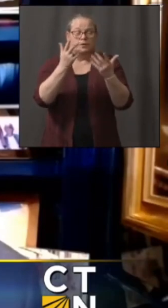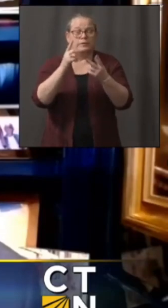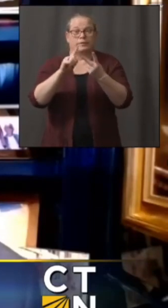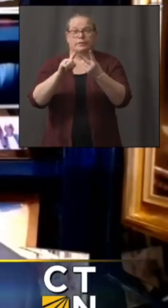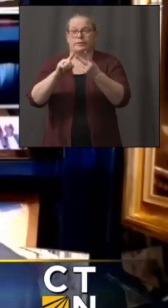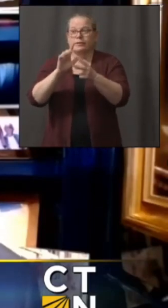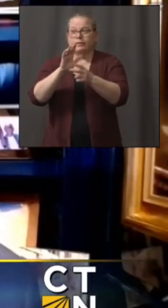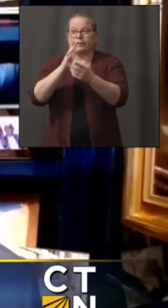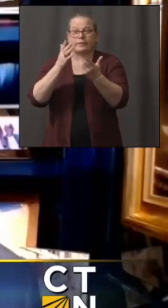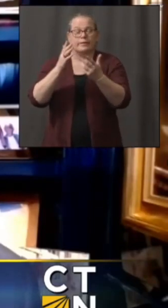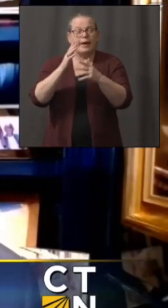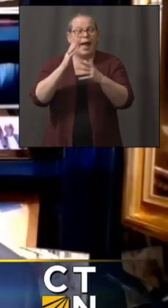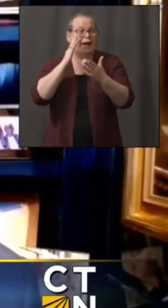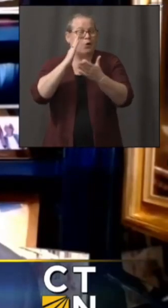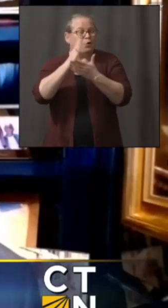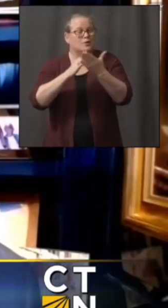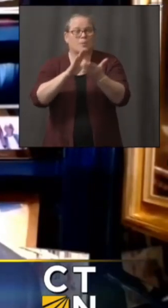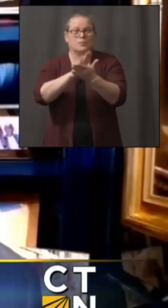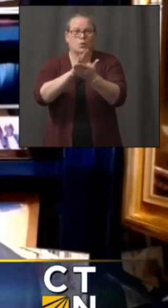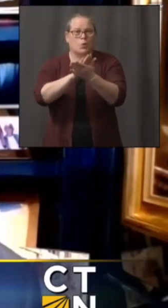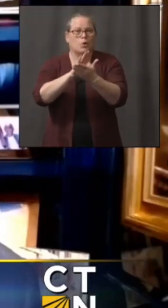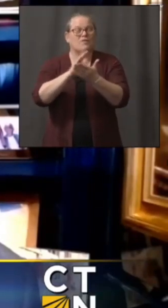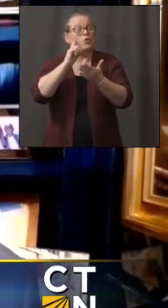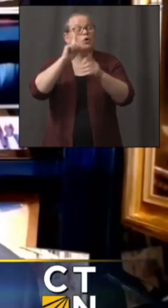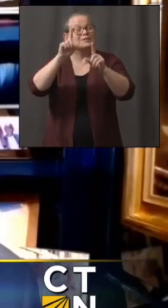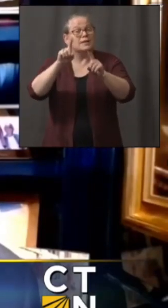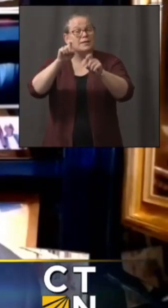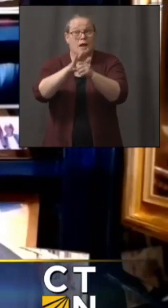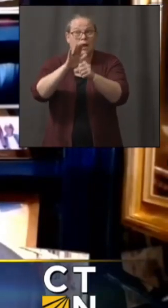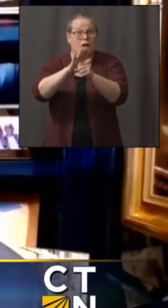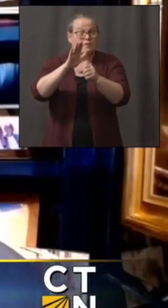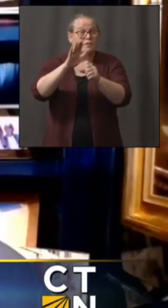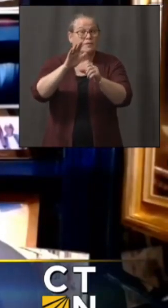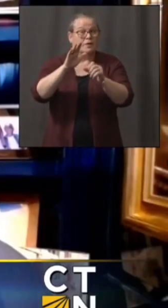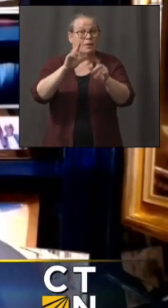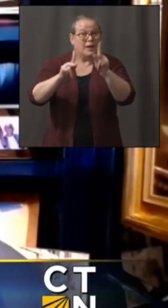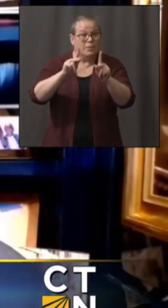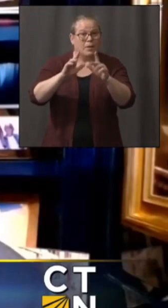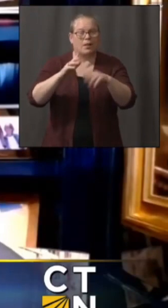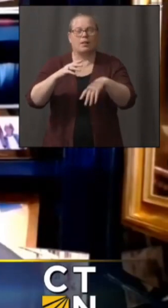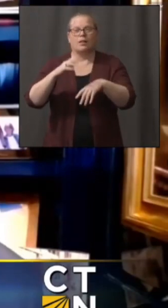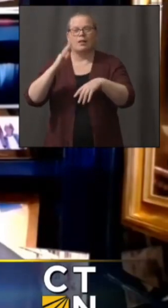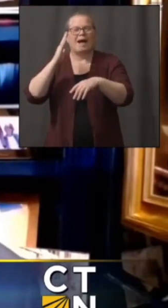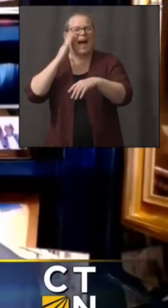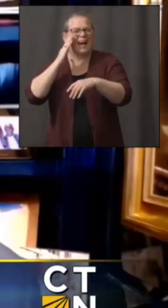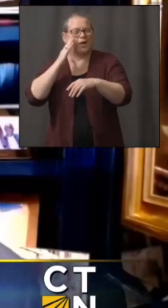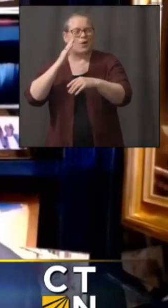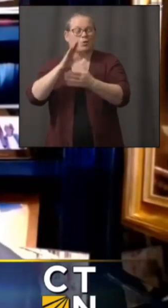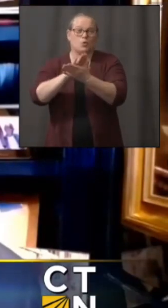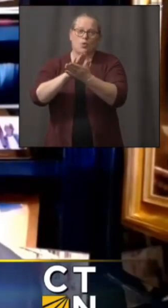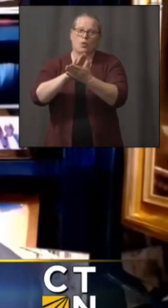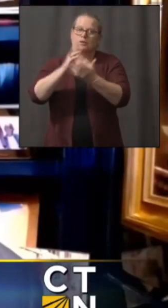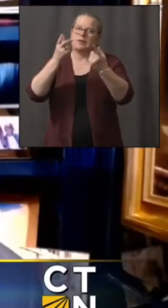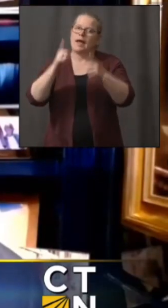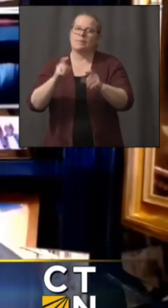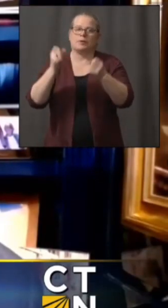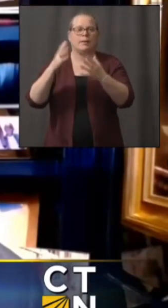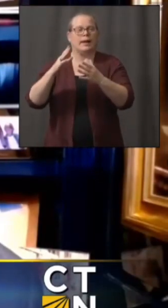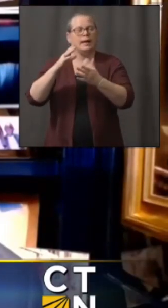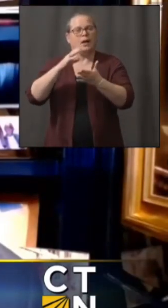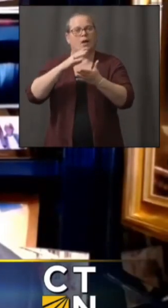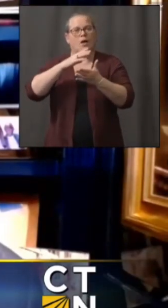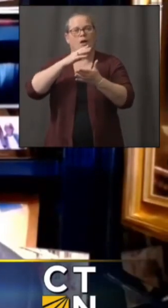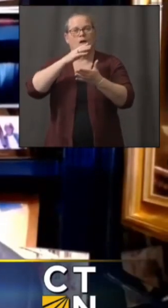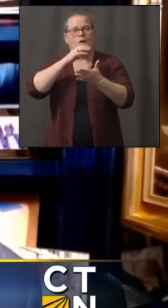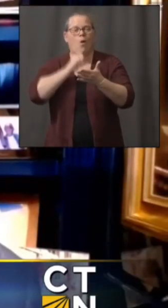having a hard time with, getting apprentices in to help out in the classroom because a lot of older teachers have to quarantine.